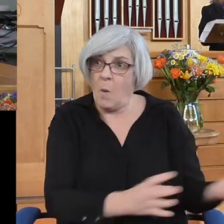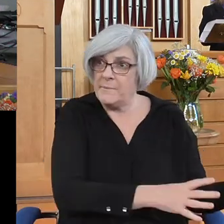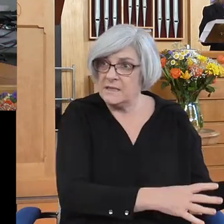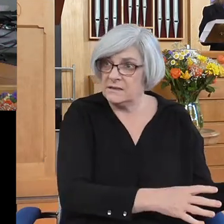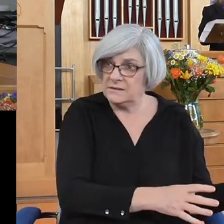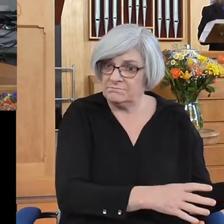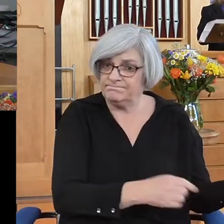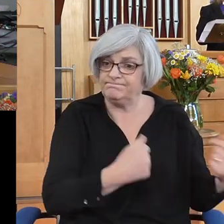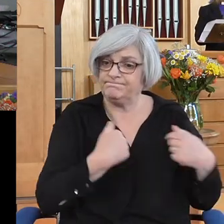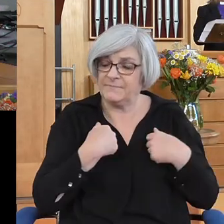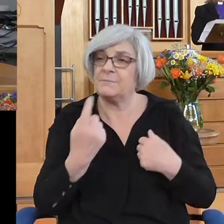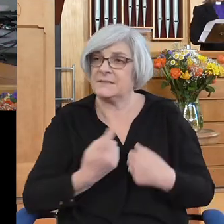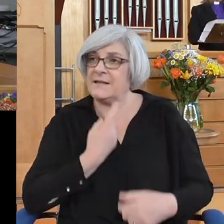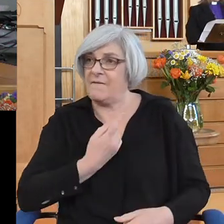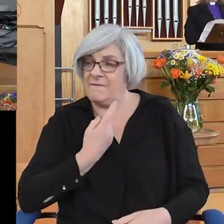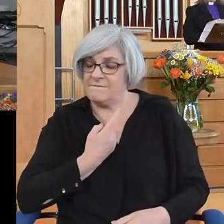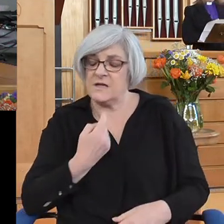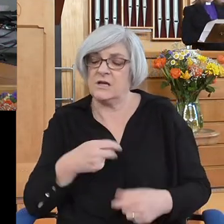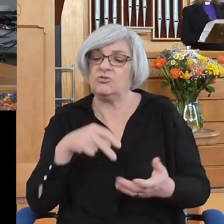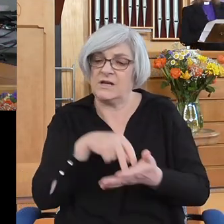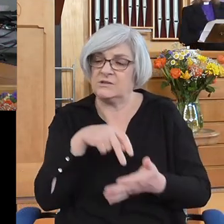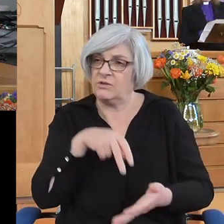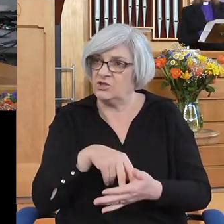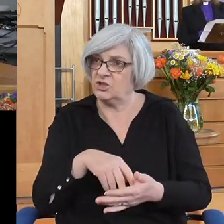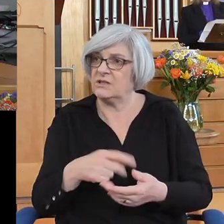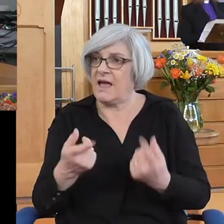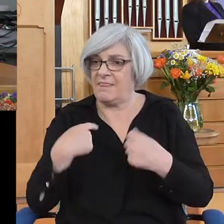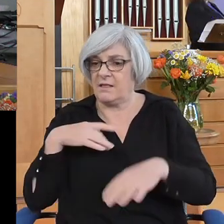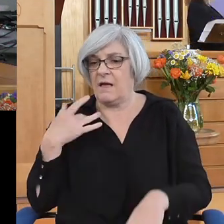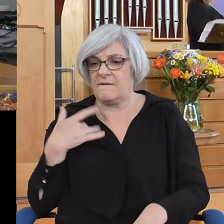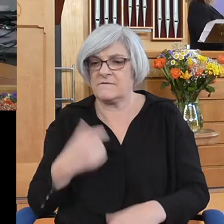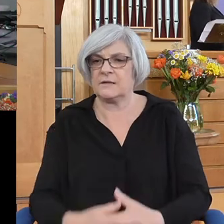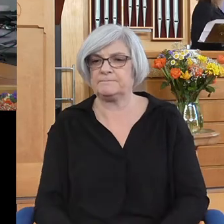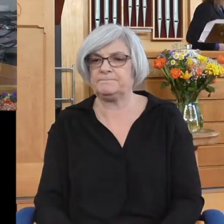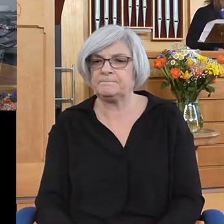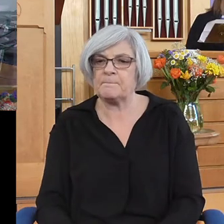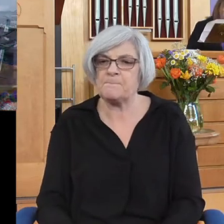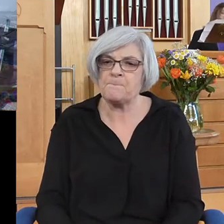he himself is the resurrection and the life.